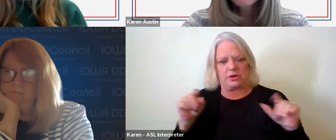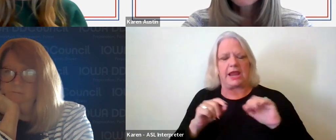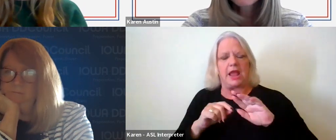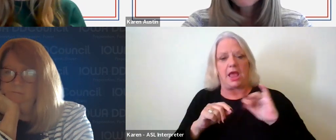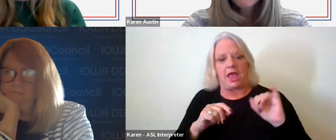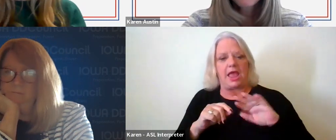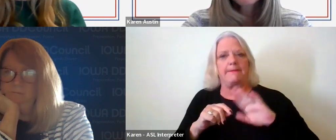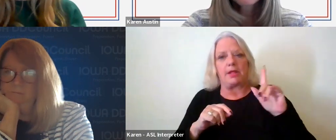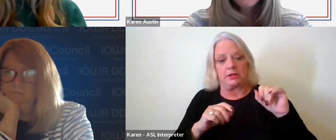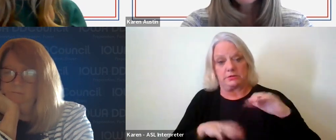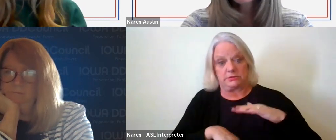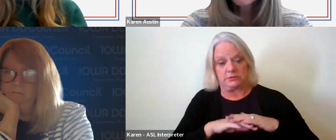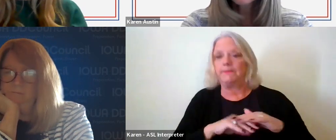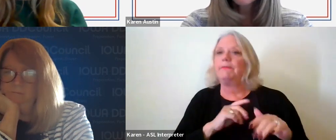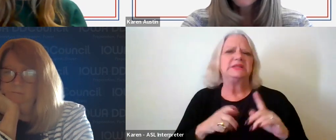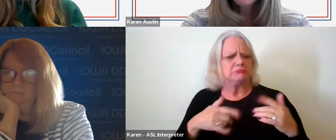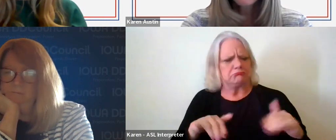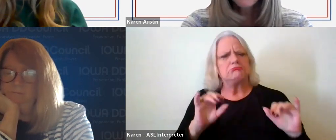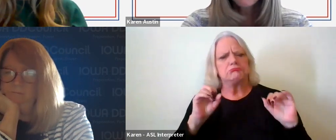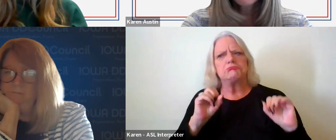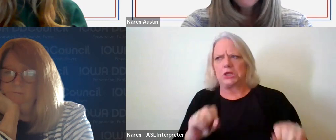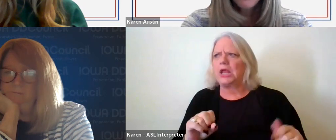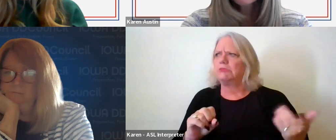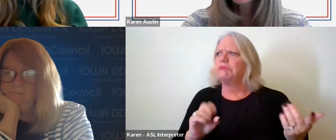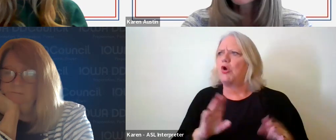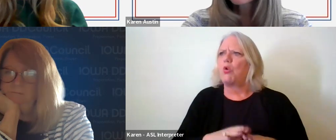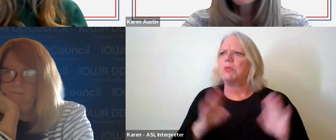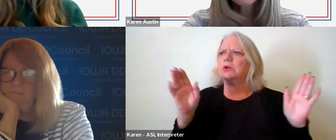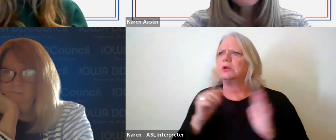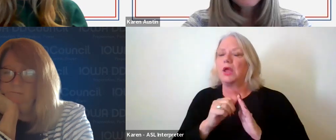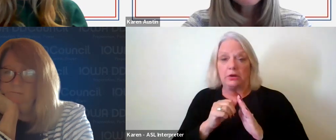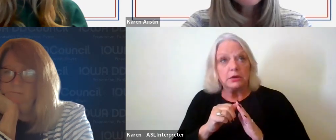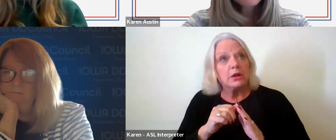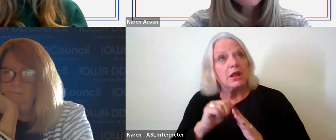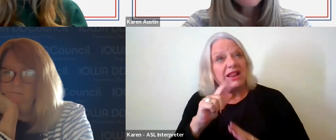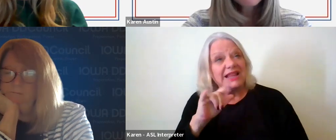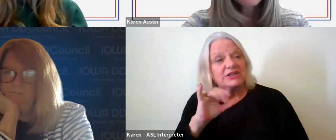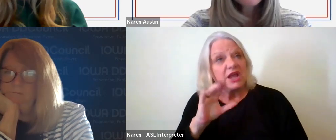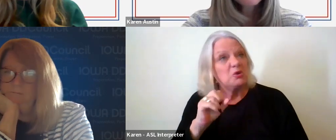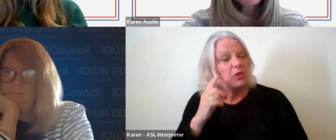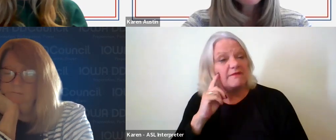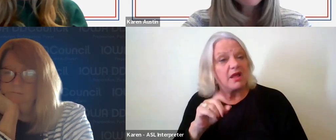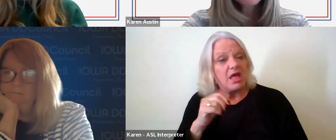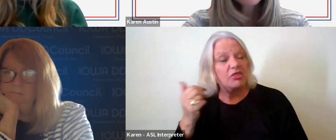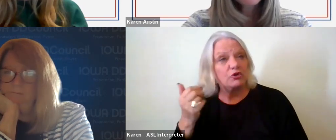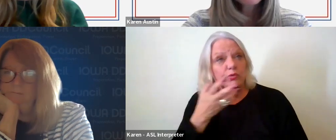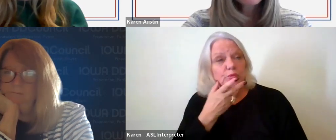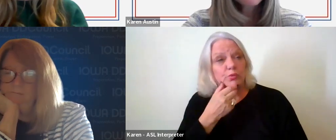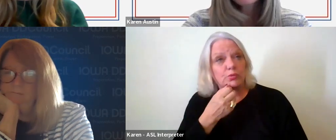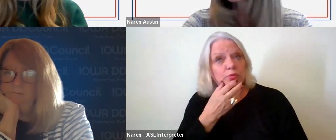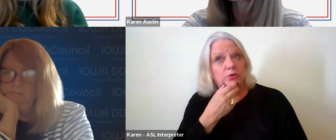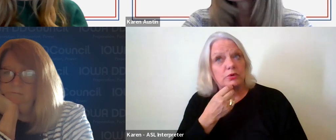be a reason to have a concern on opening an account. I don't know, Alicia, is there anything else you can think of that we want to